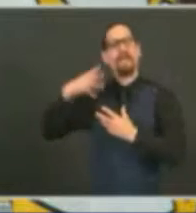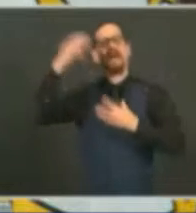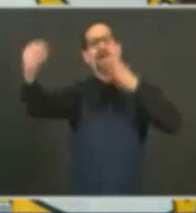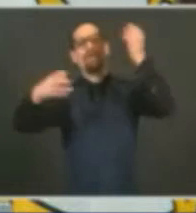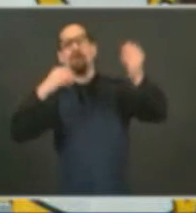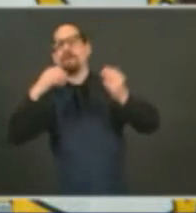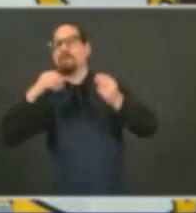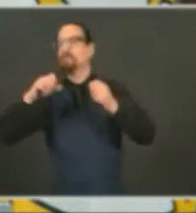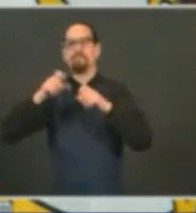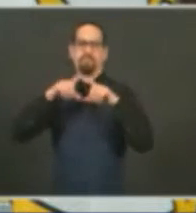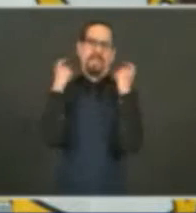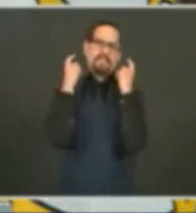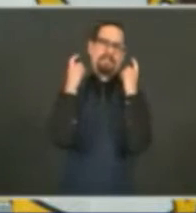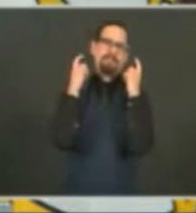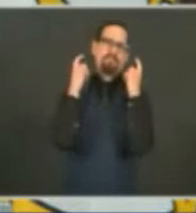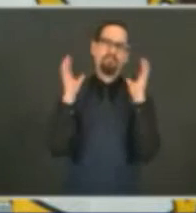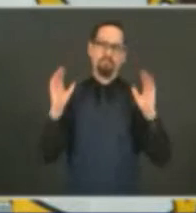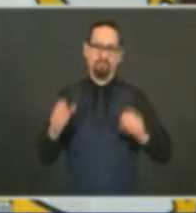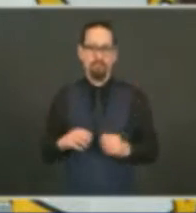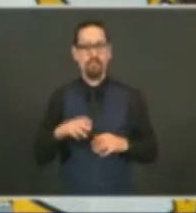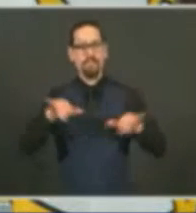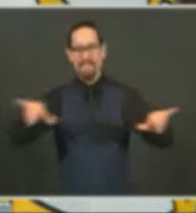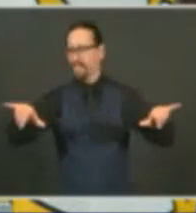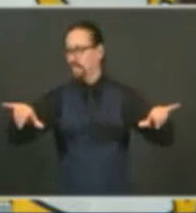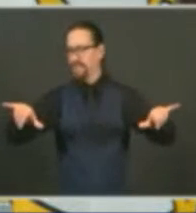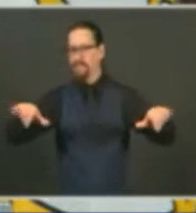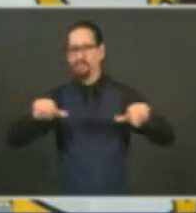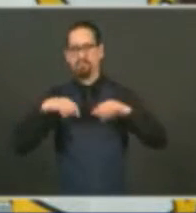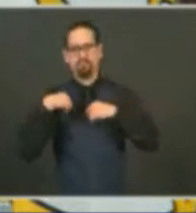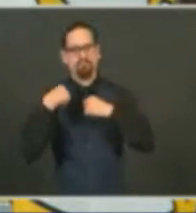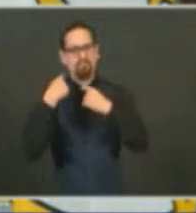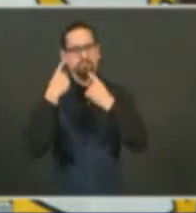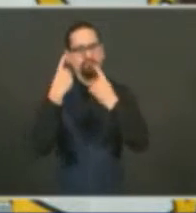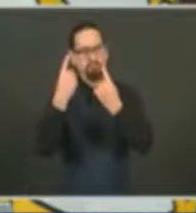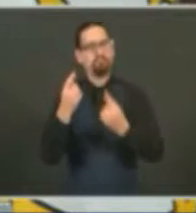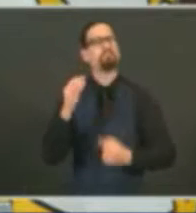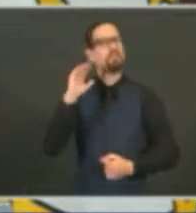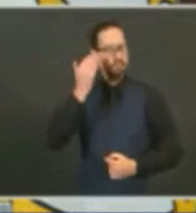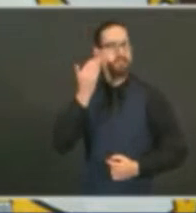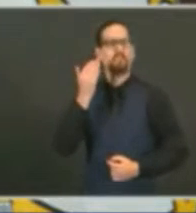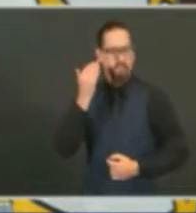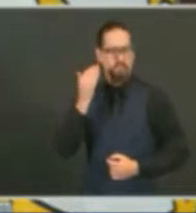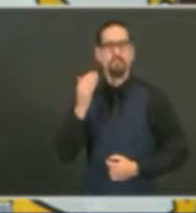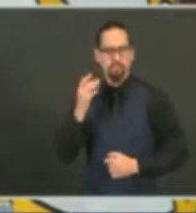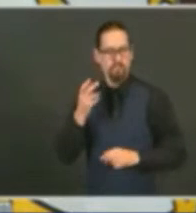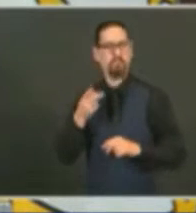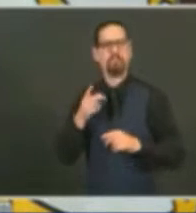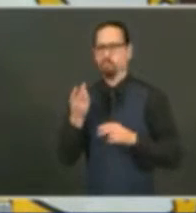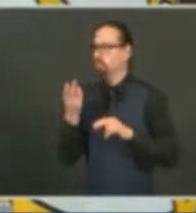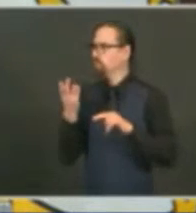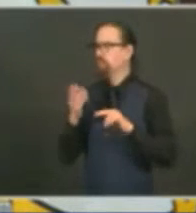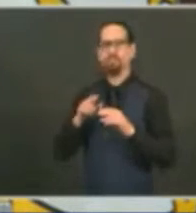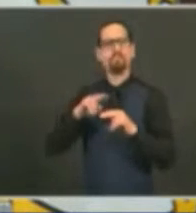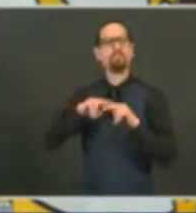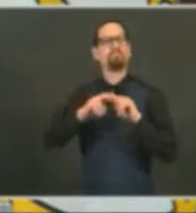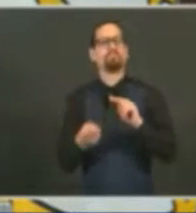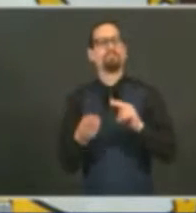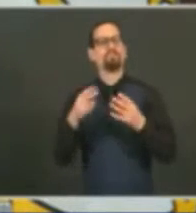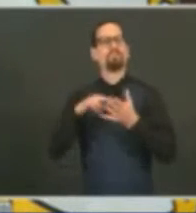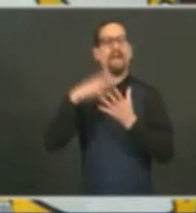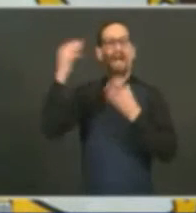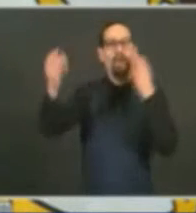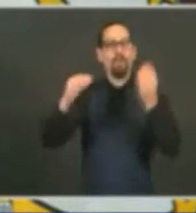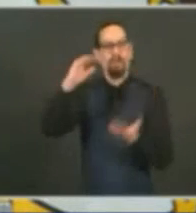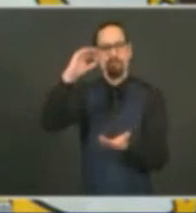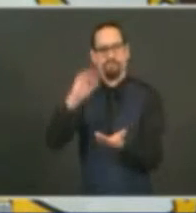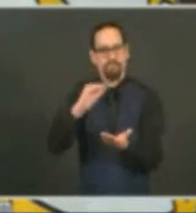The pause is working, people are following the rules, and you should too. So hopefully we continue to see